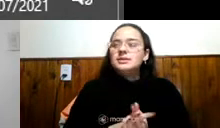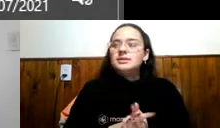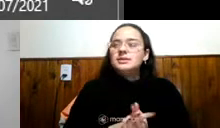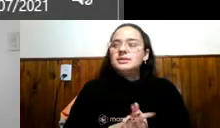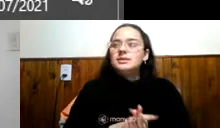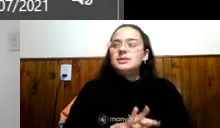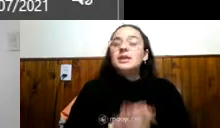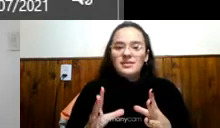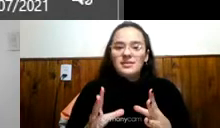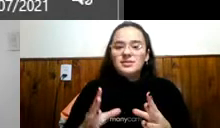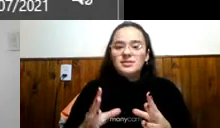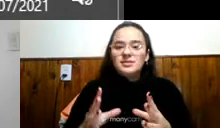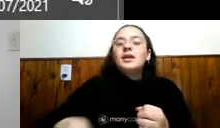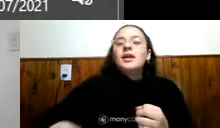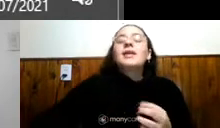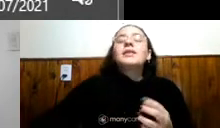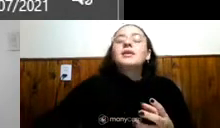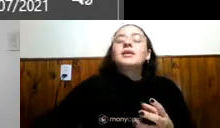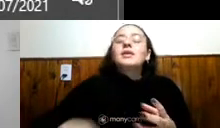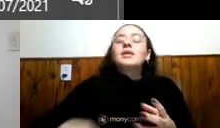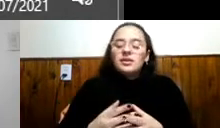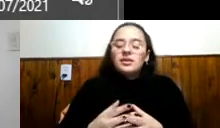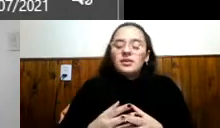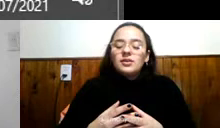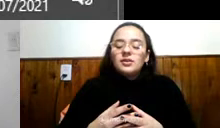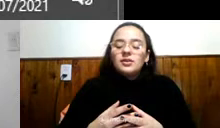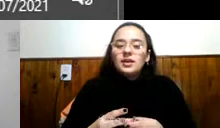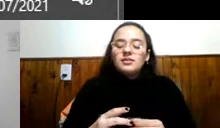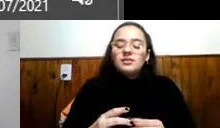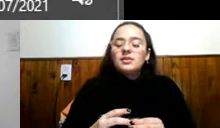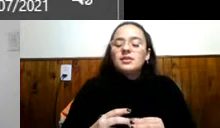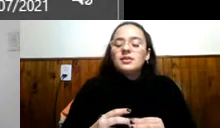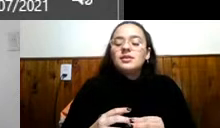keeps on my head, and